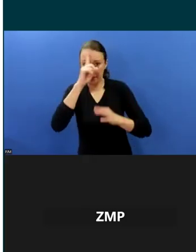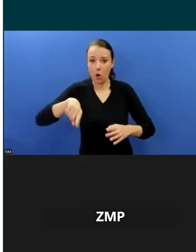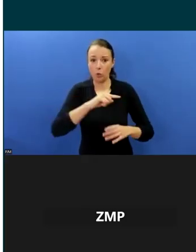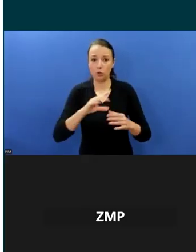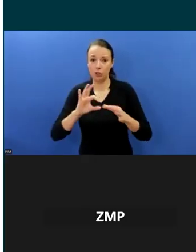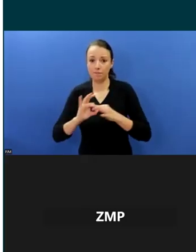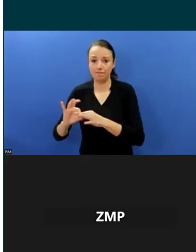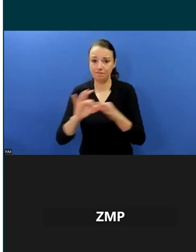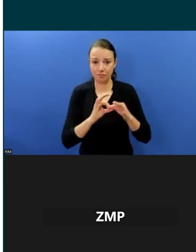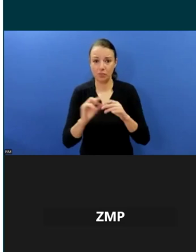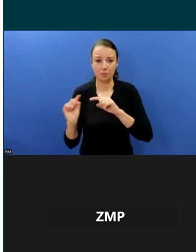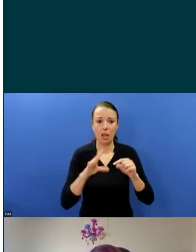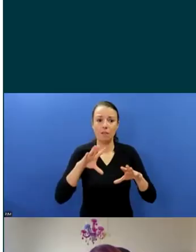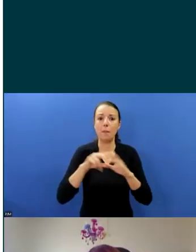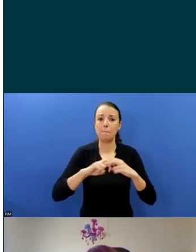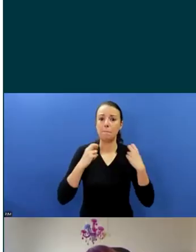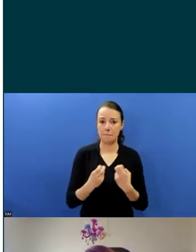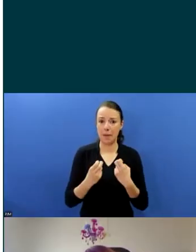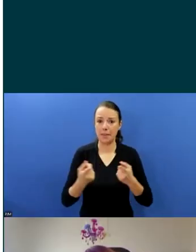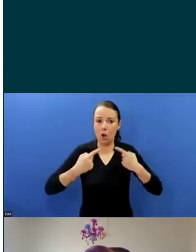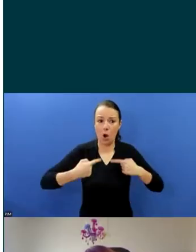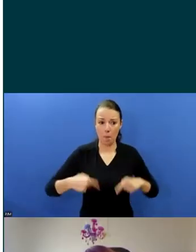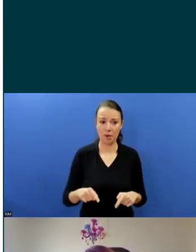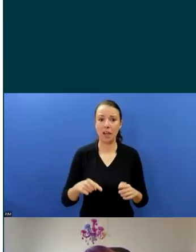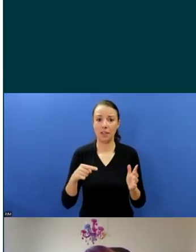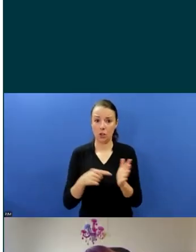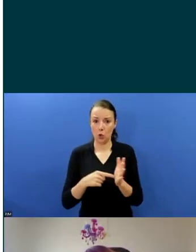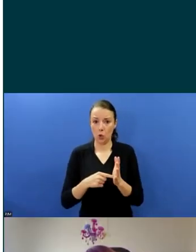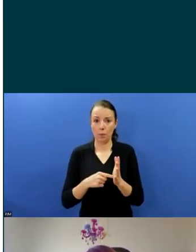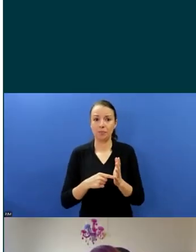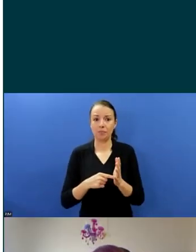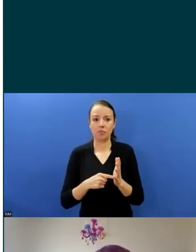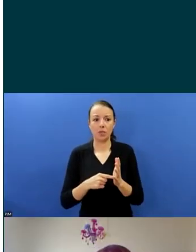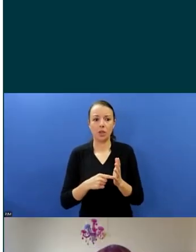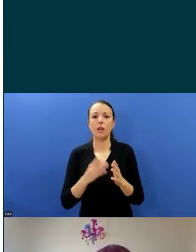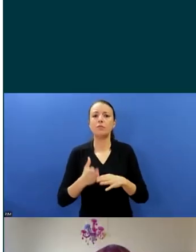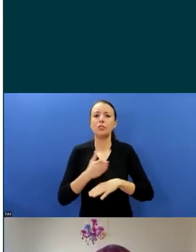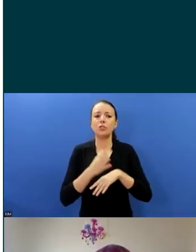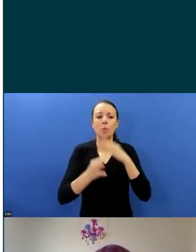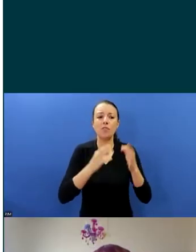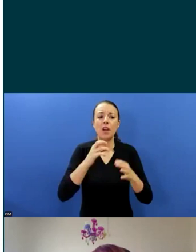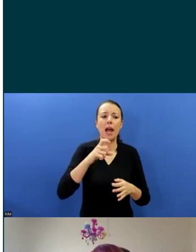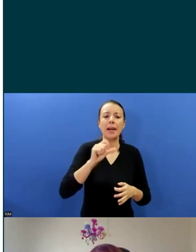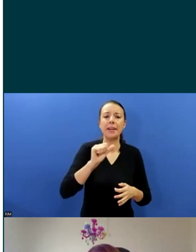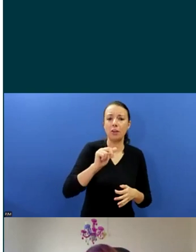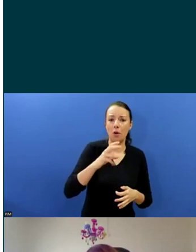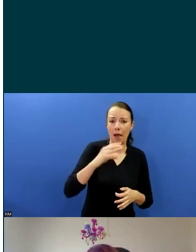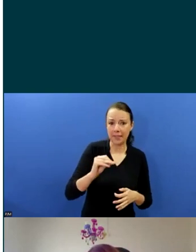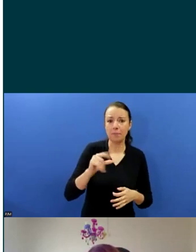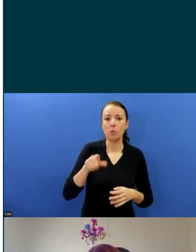said, that citizen assemblies are at the collaborative level, can go to